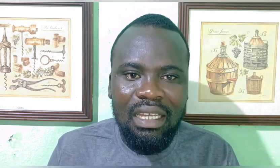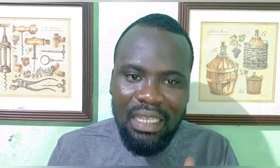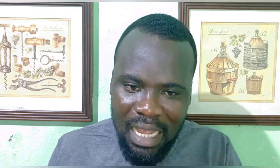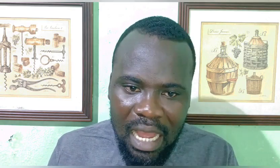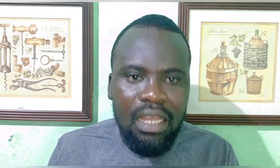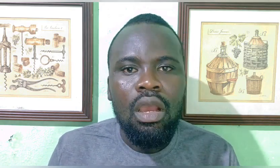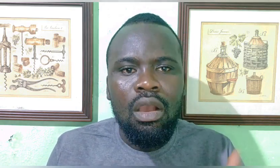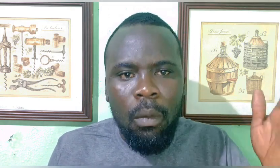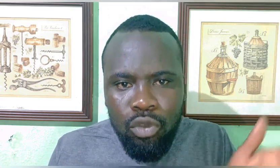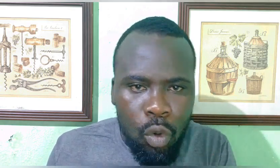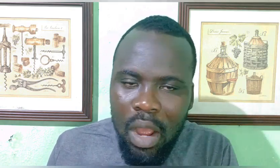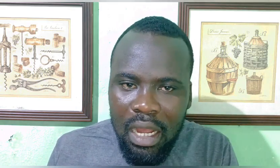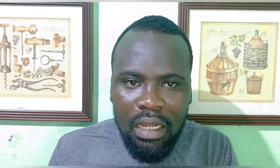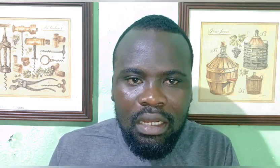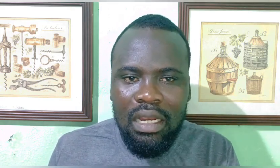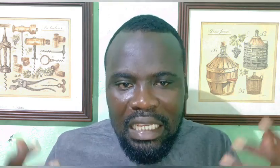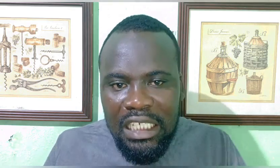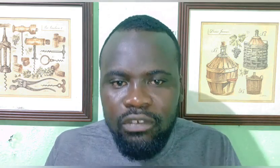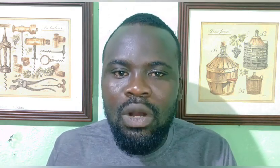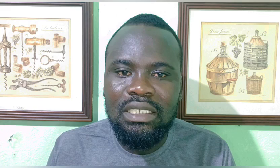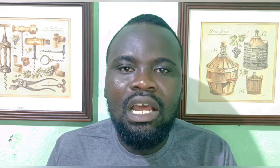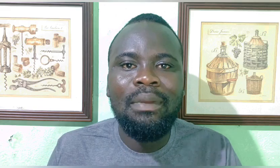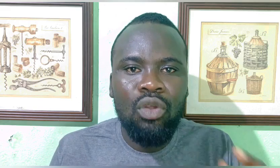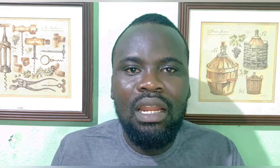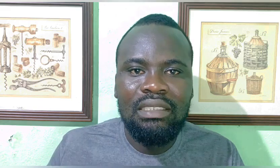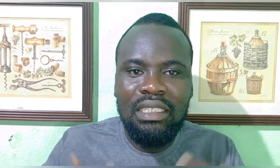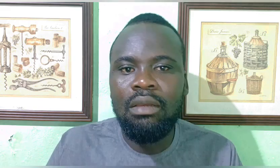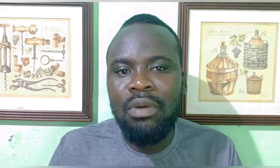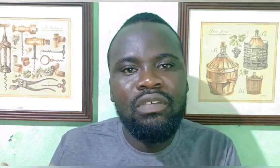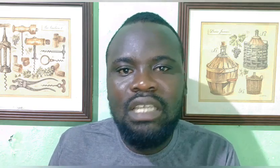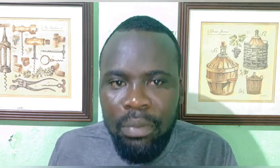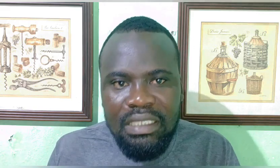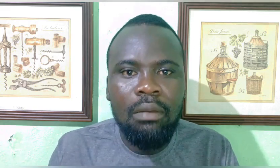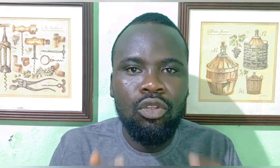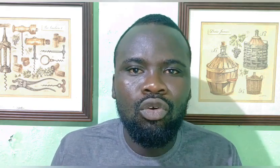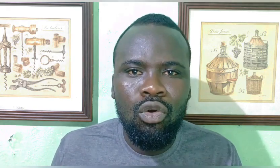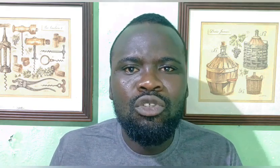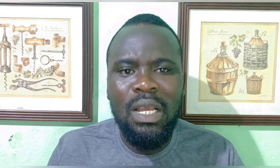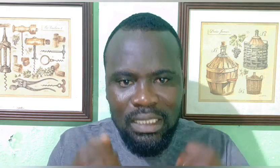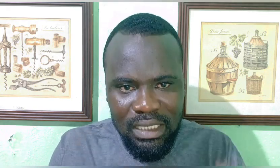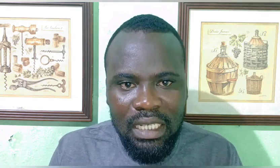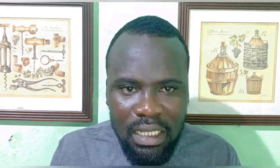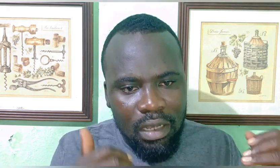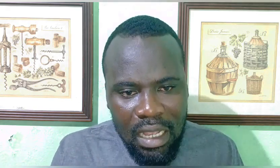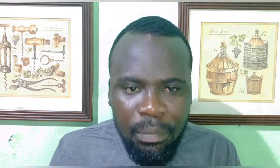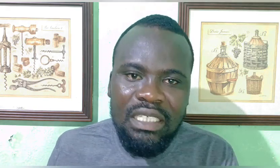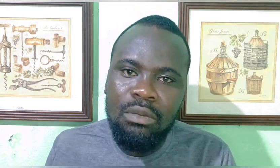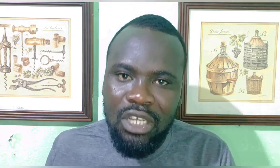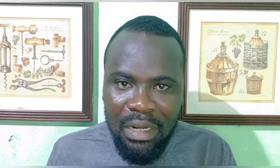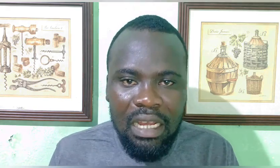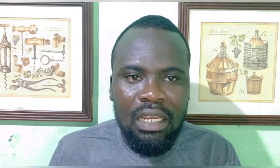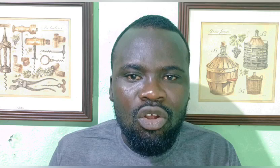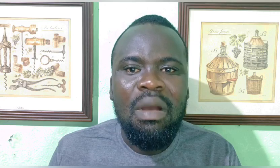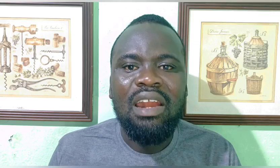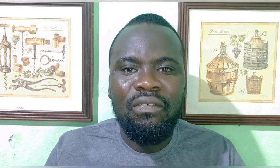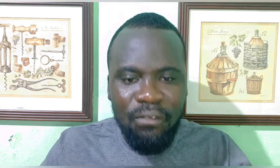se nka. Omo ton a na individuals na ebeto na se private companies na ebeto no mitu ya share companies no